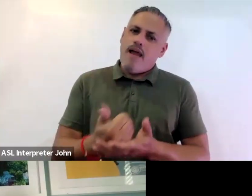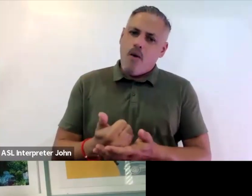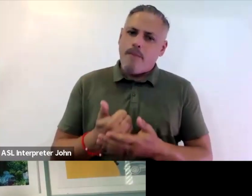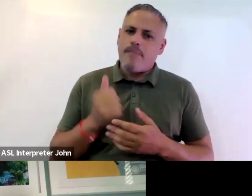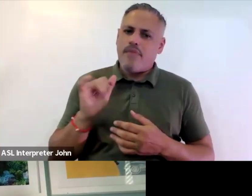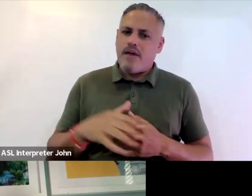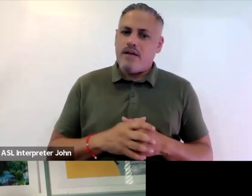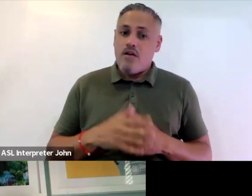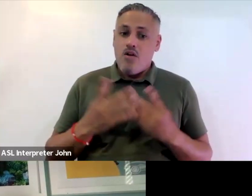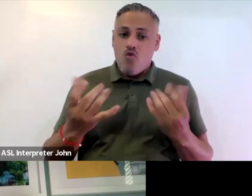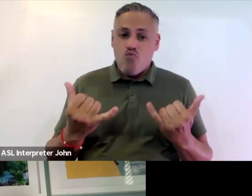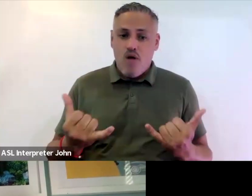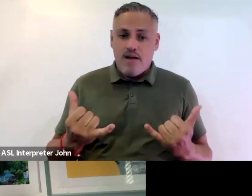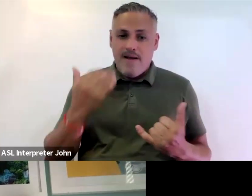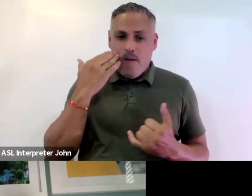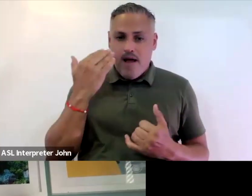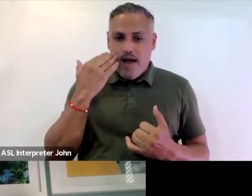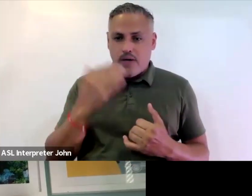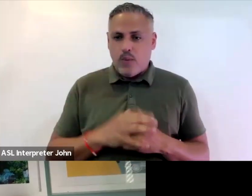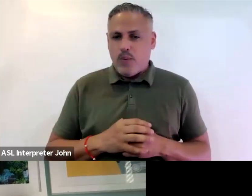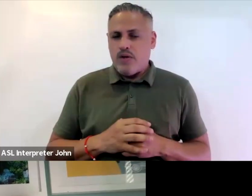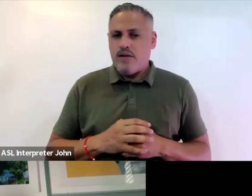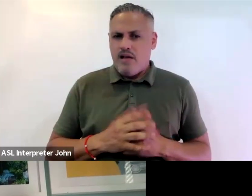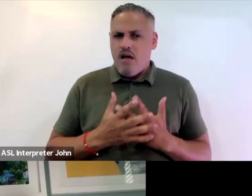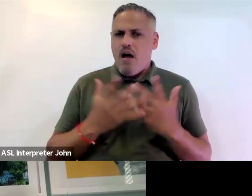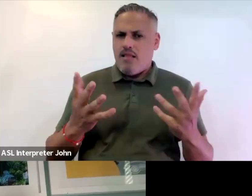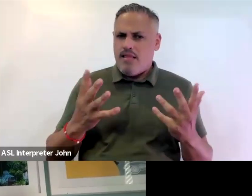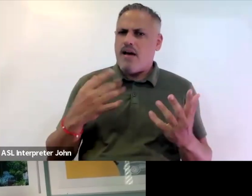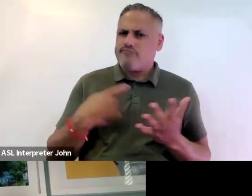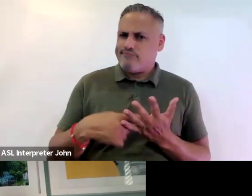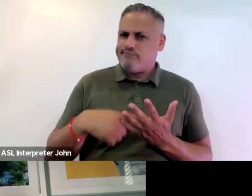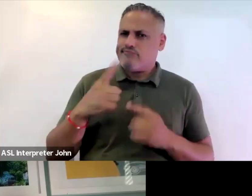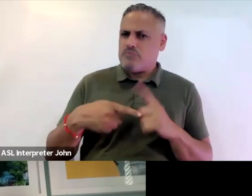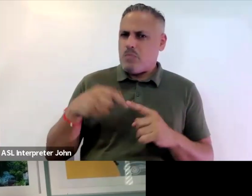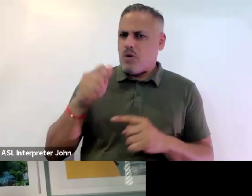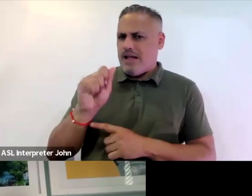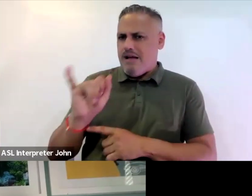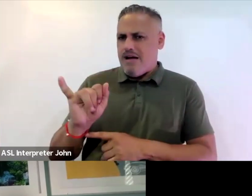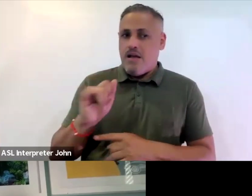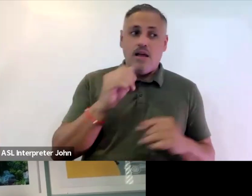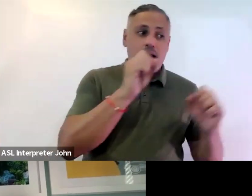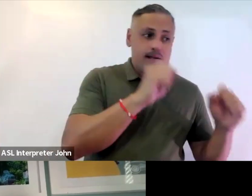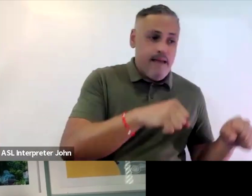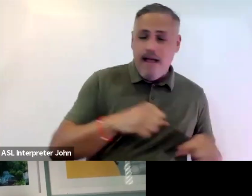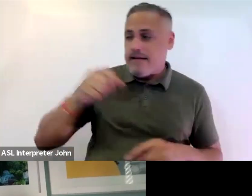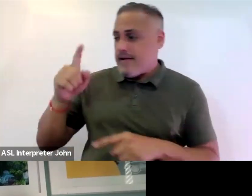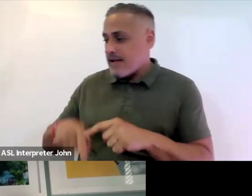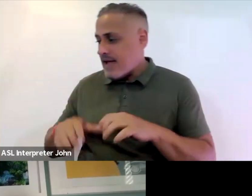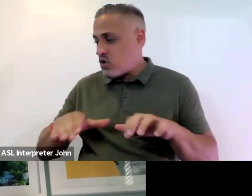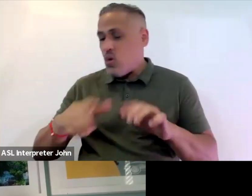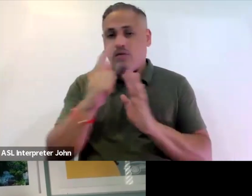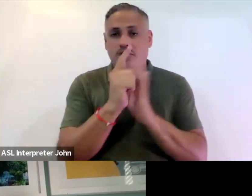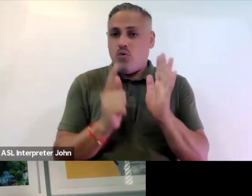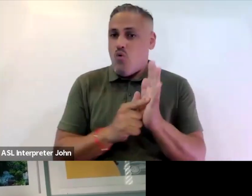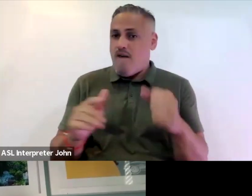that. Right now, I know that there's quite a bit of talk around AI and what it can and cannot do, and the law hasn't